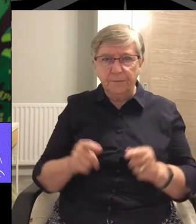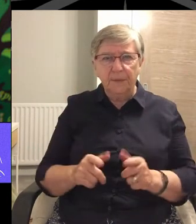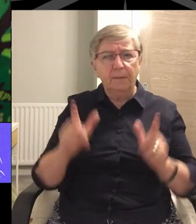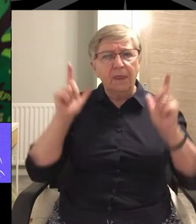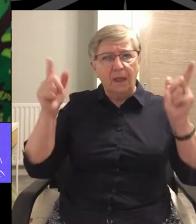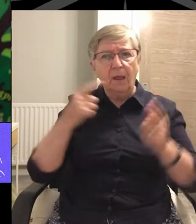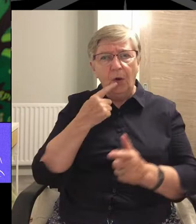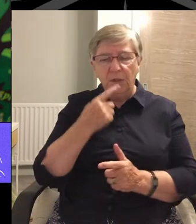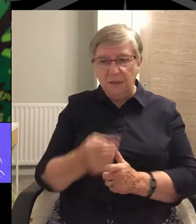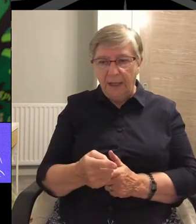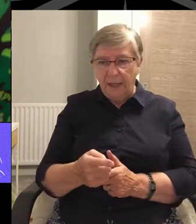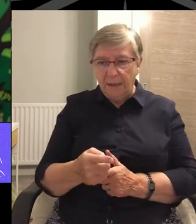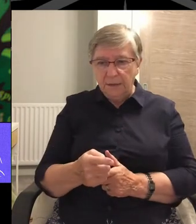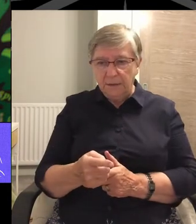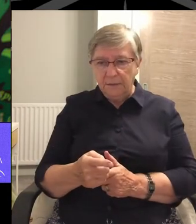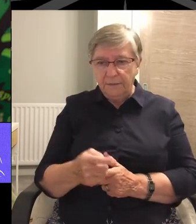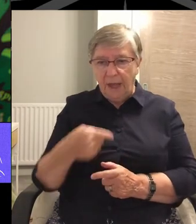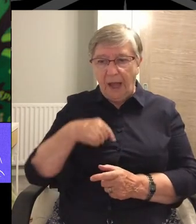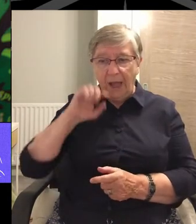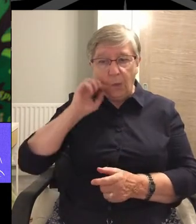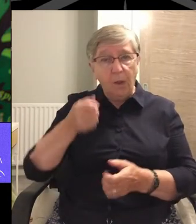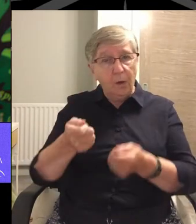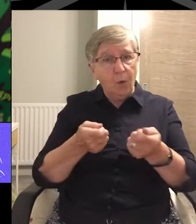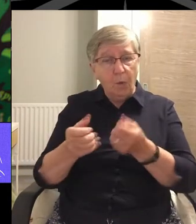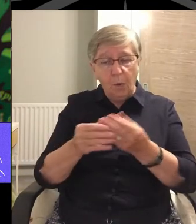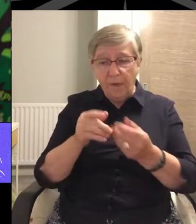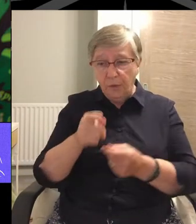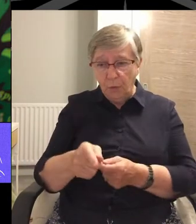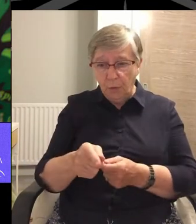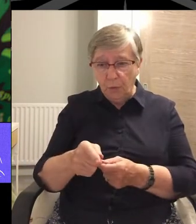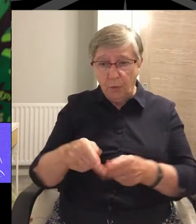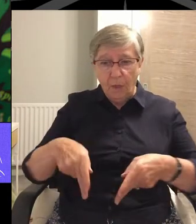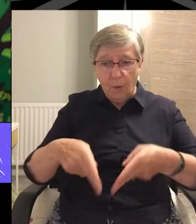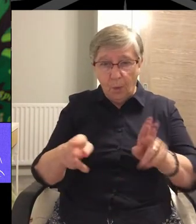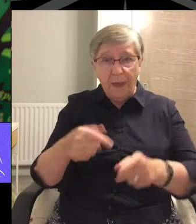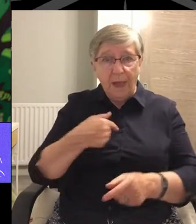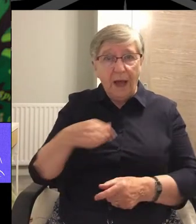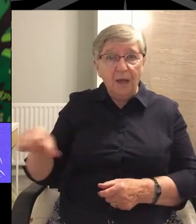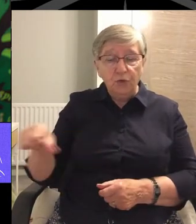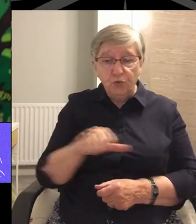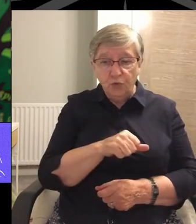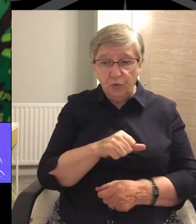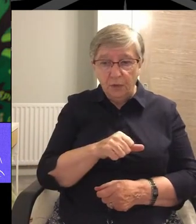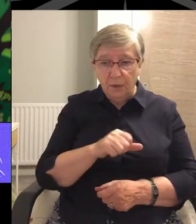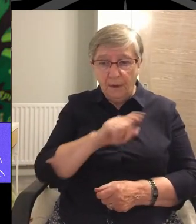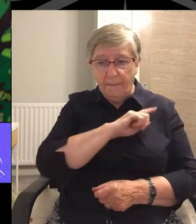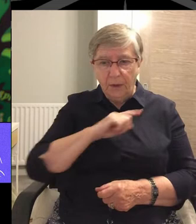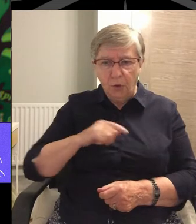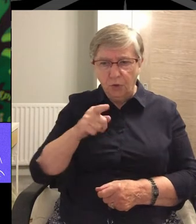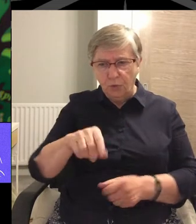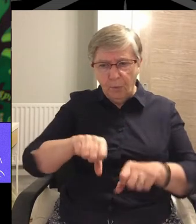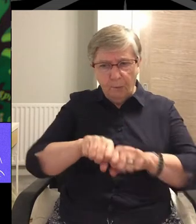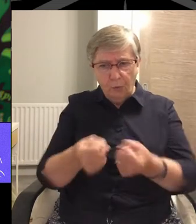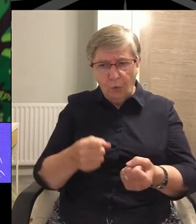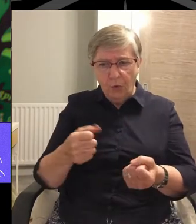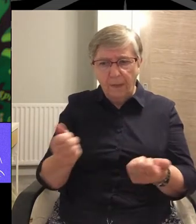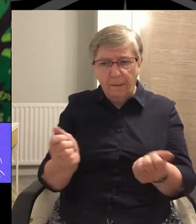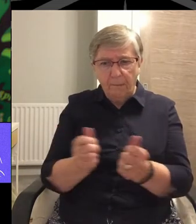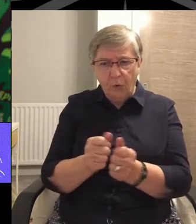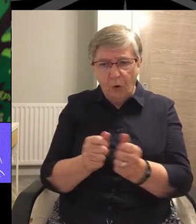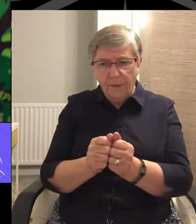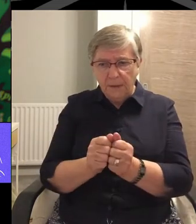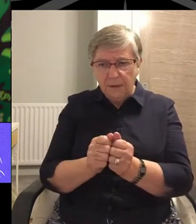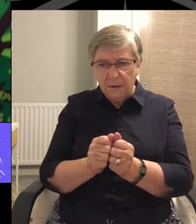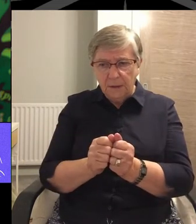Lord says. I will deal with you as you deserve, because you have despised my oath by breaking the